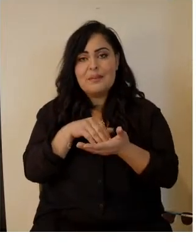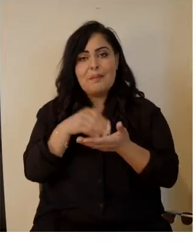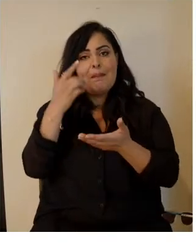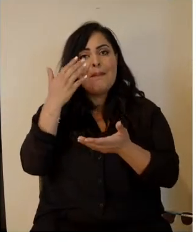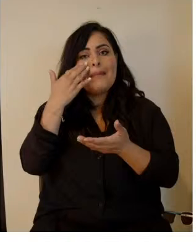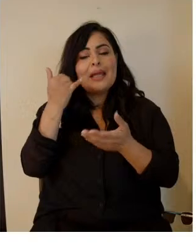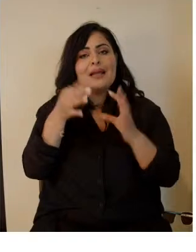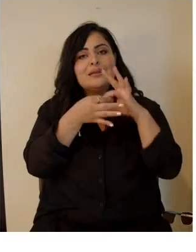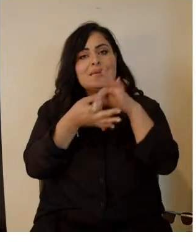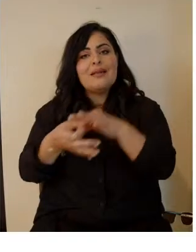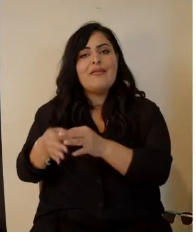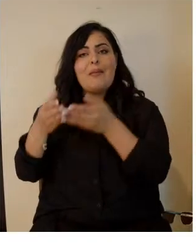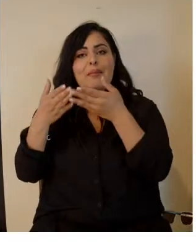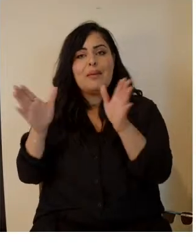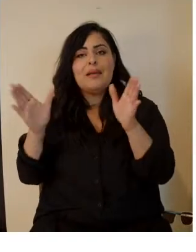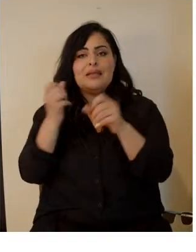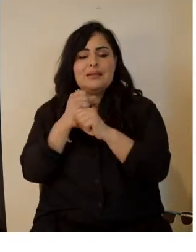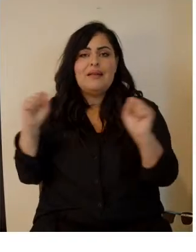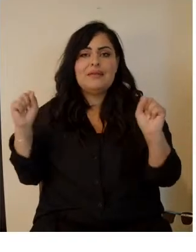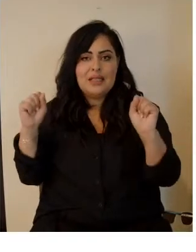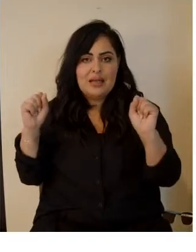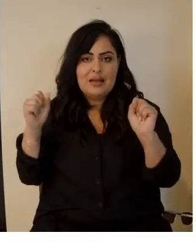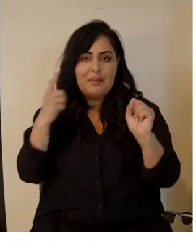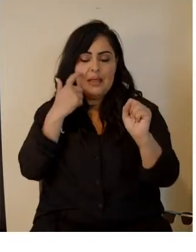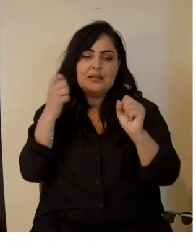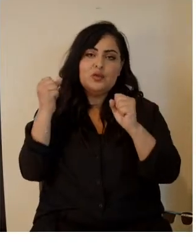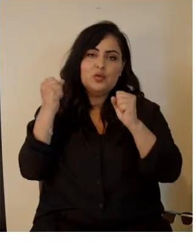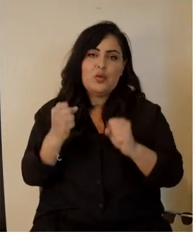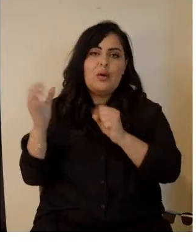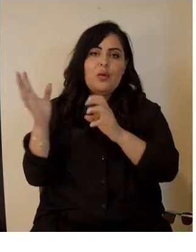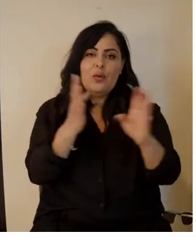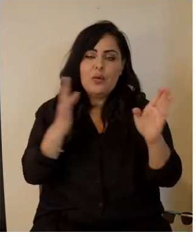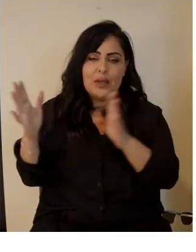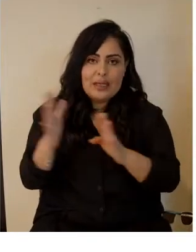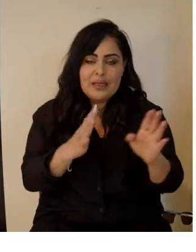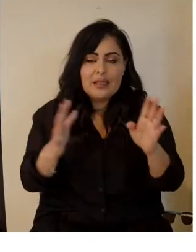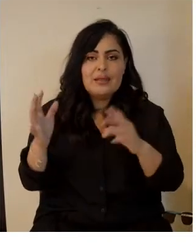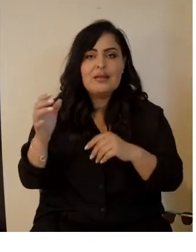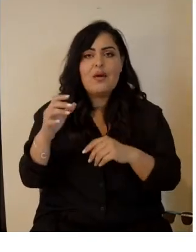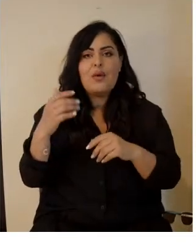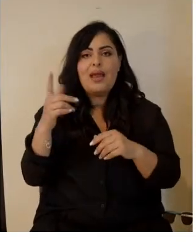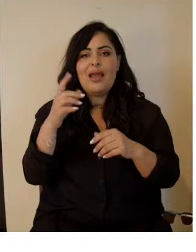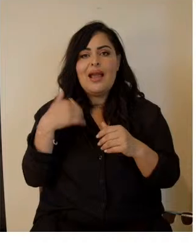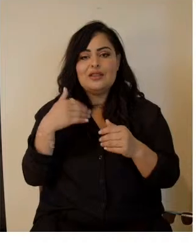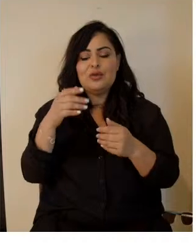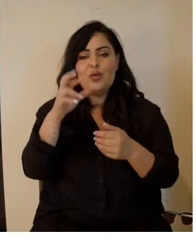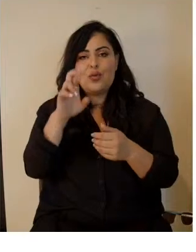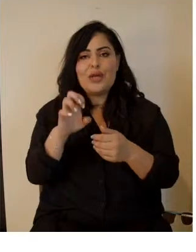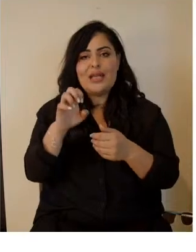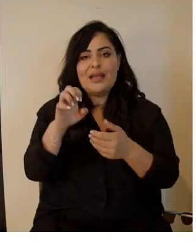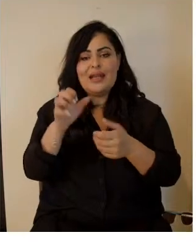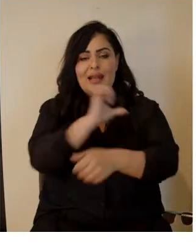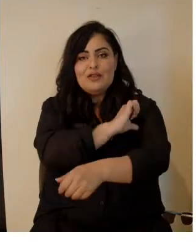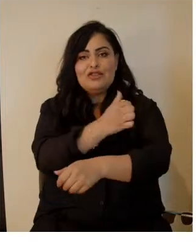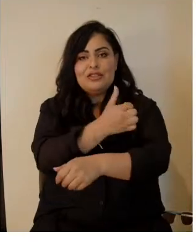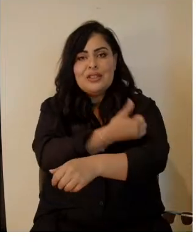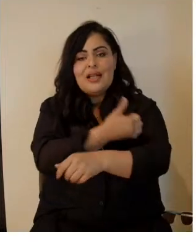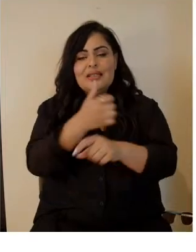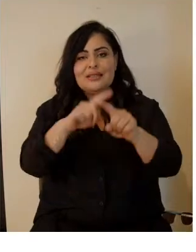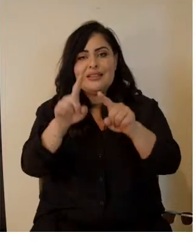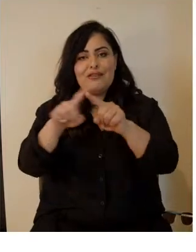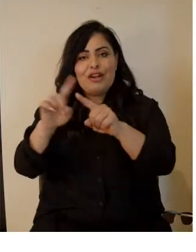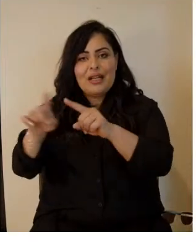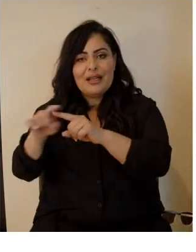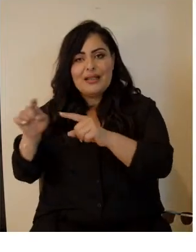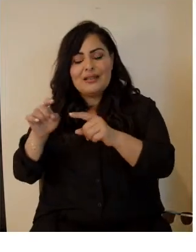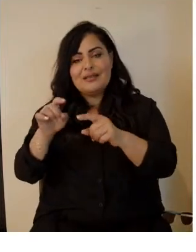of public safety power shutoffs, where we have extreme wind events. We've had to de-energize circuits until conditions abate, and we can safely